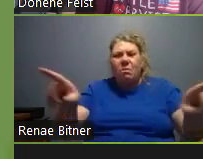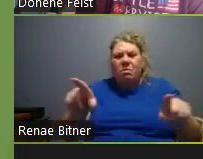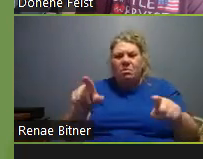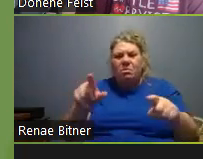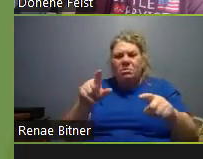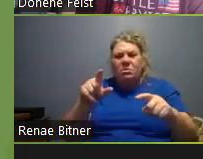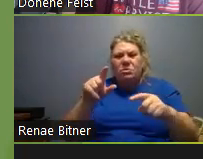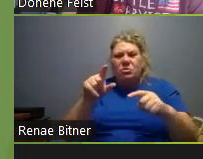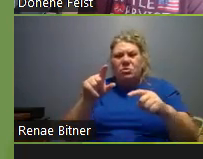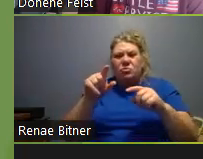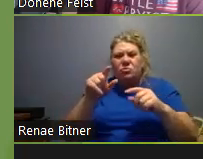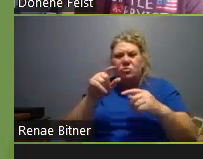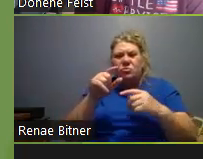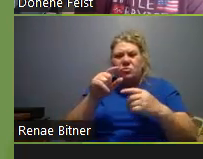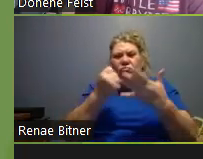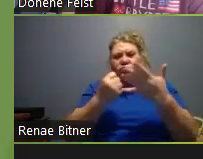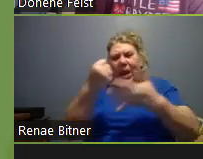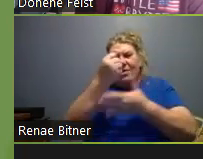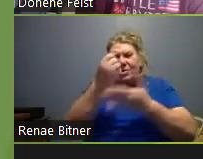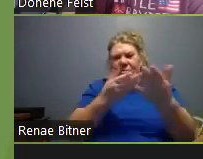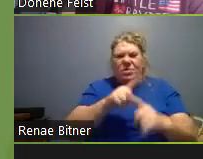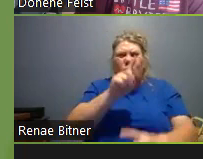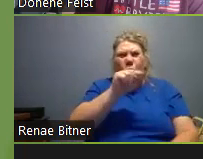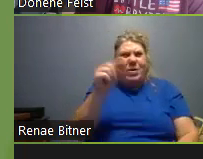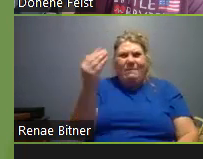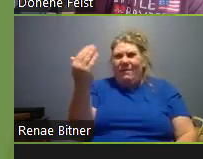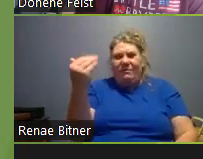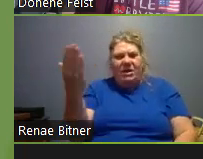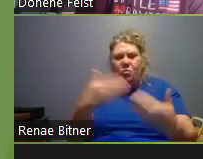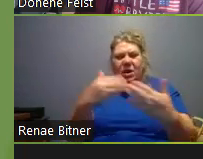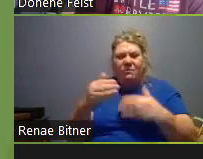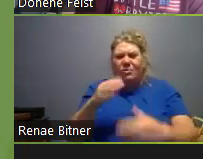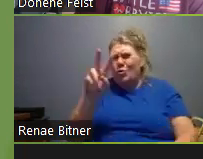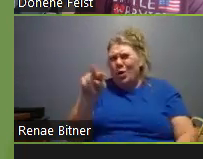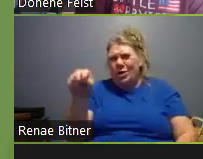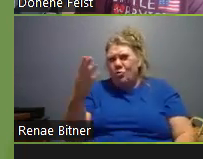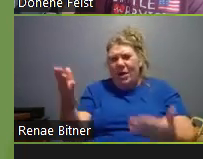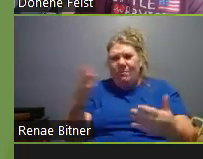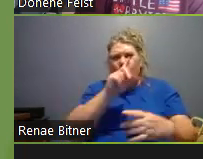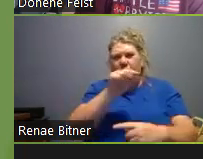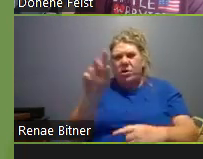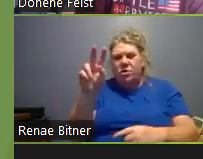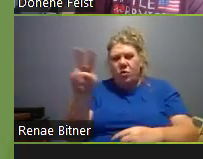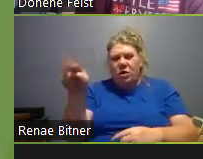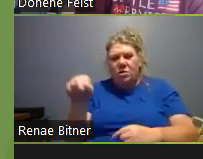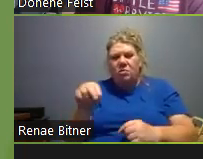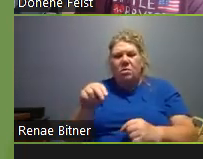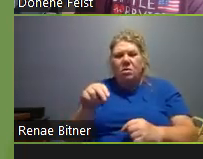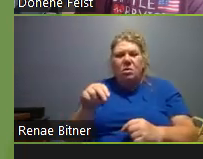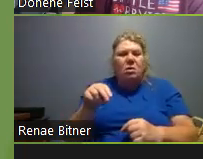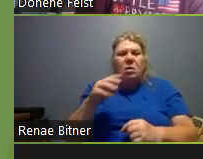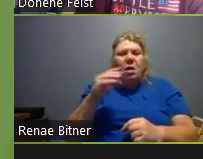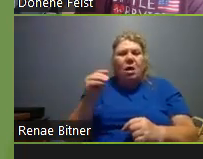services from 1 to 15 or whatever, 22 it looks like, on what